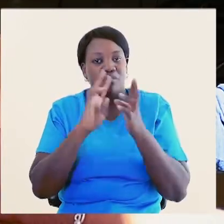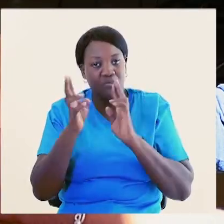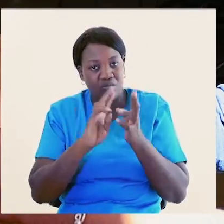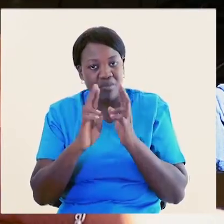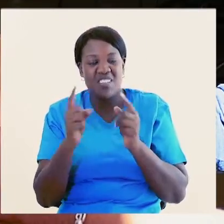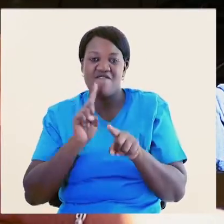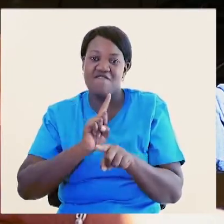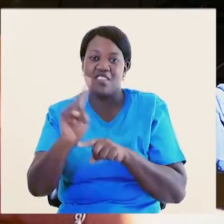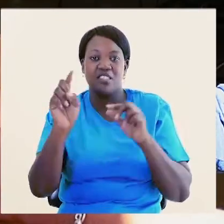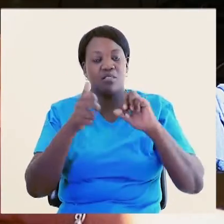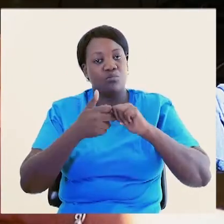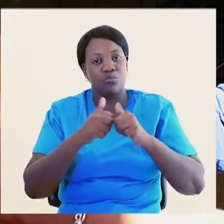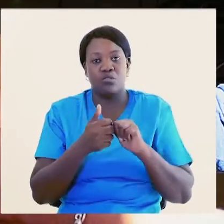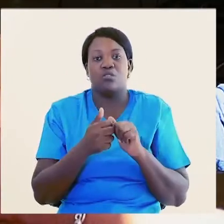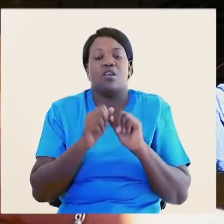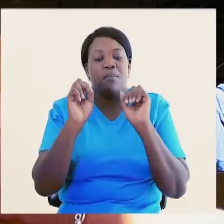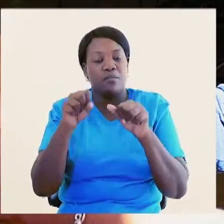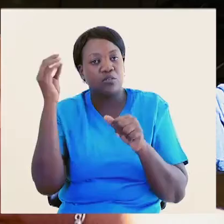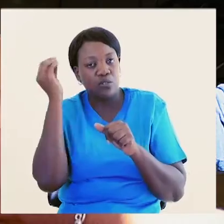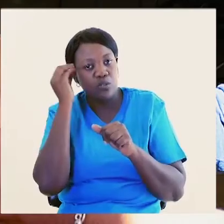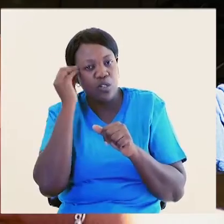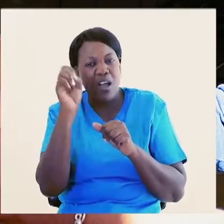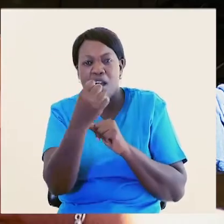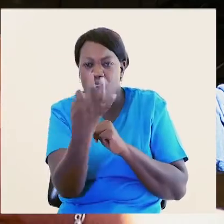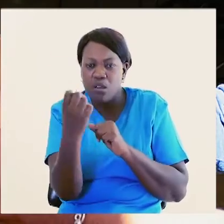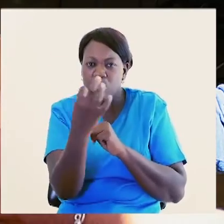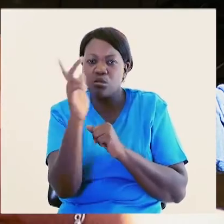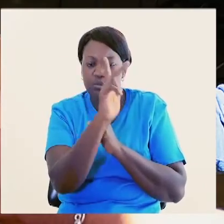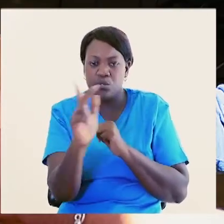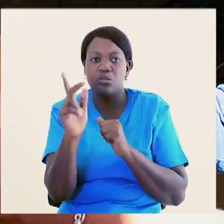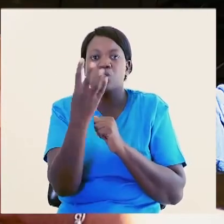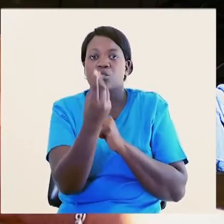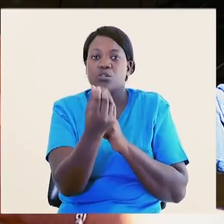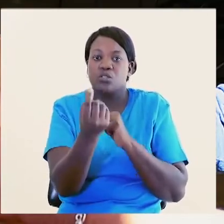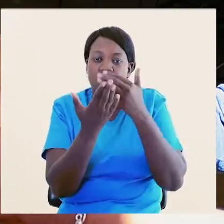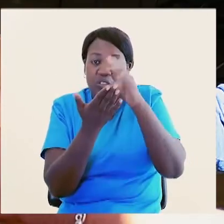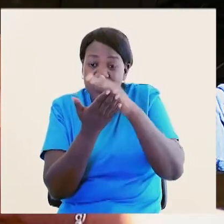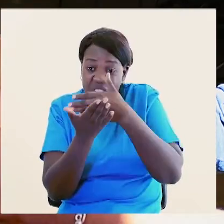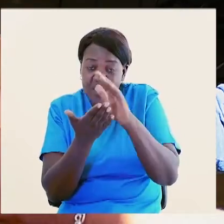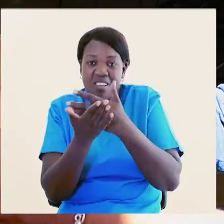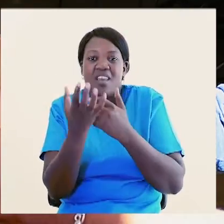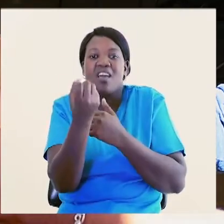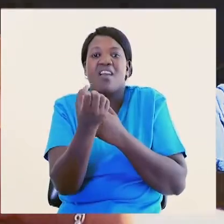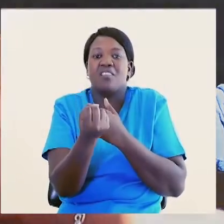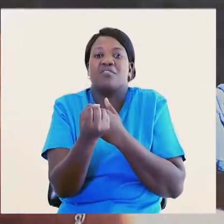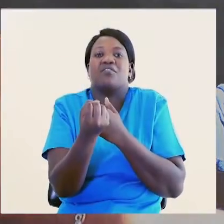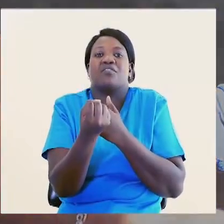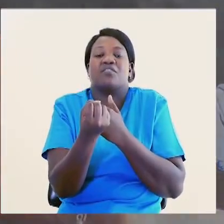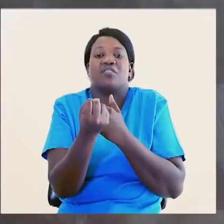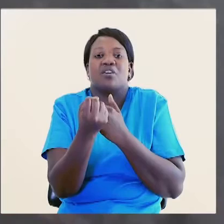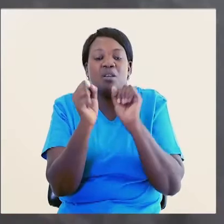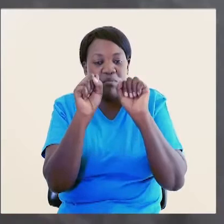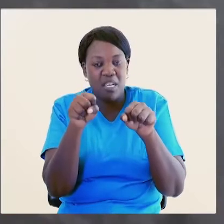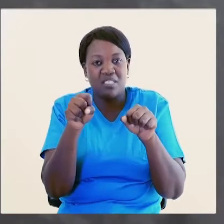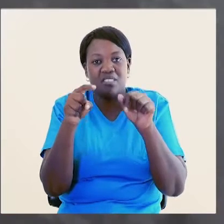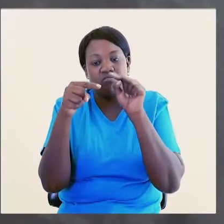first problem. To find out how much of the country's wealth the people have on average, we need to divide